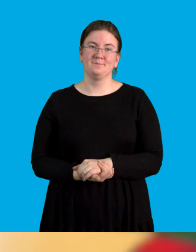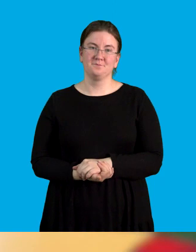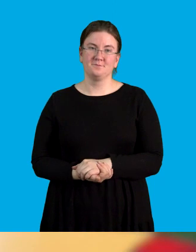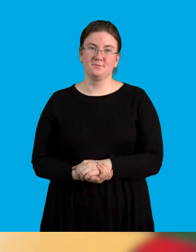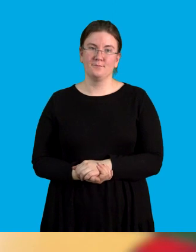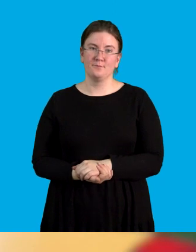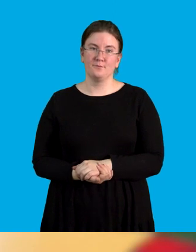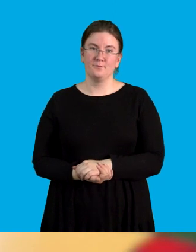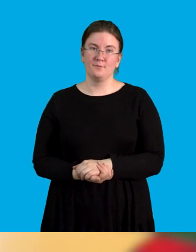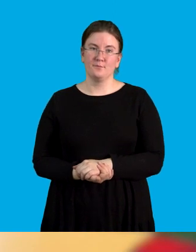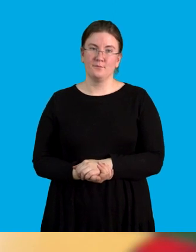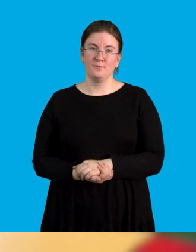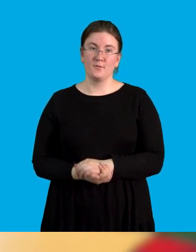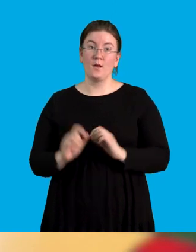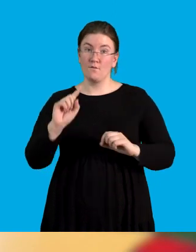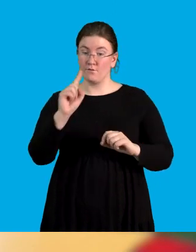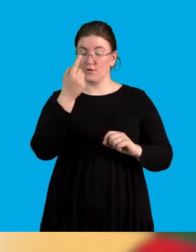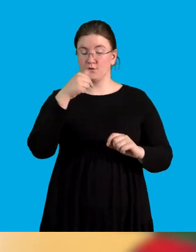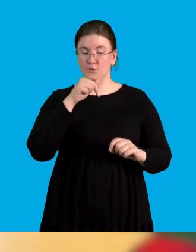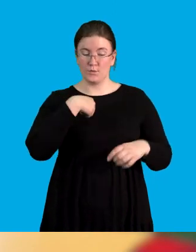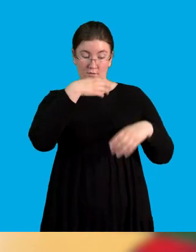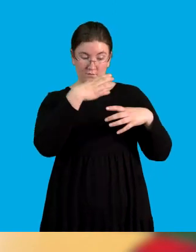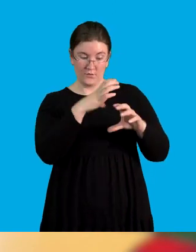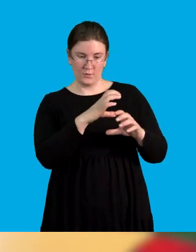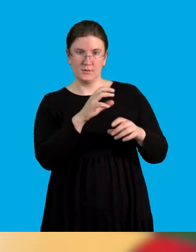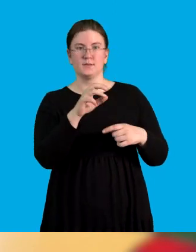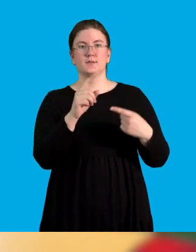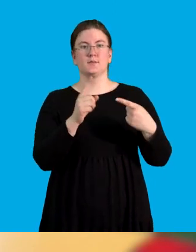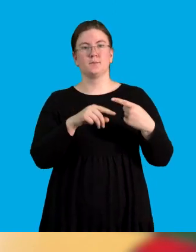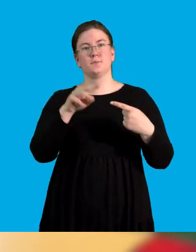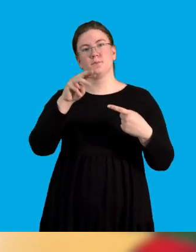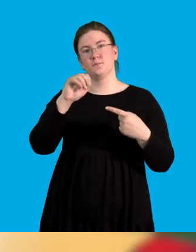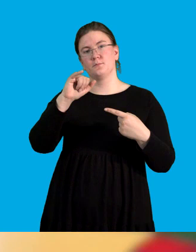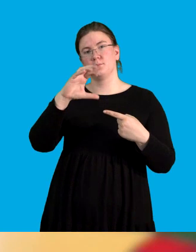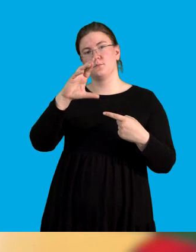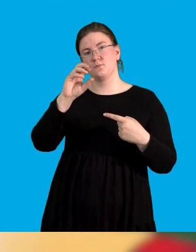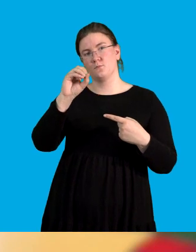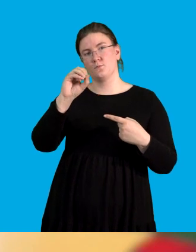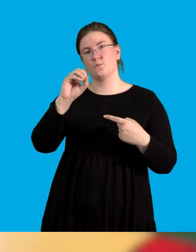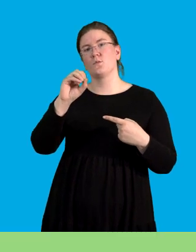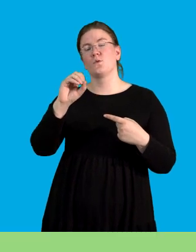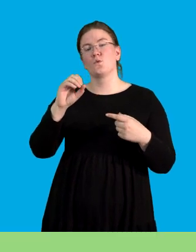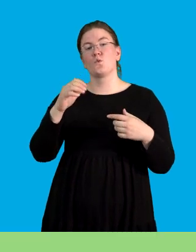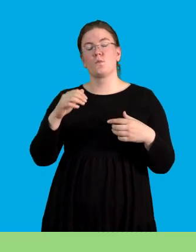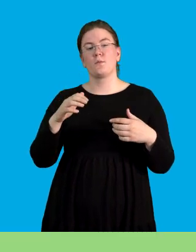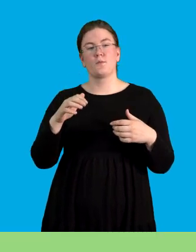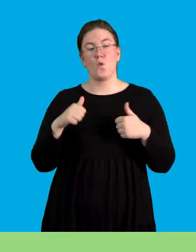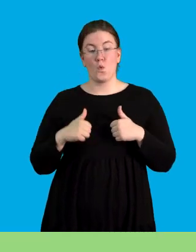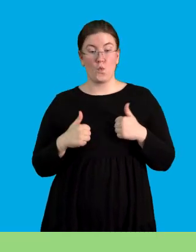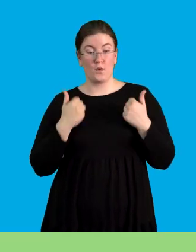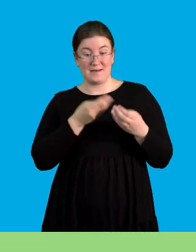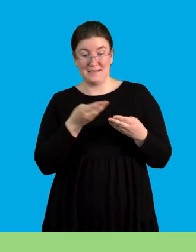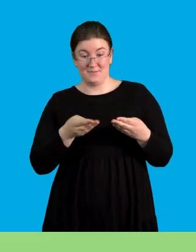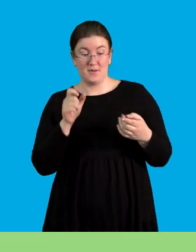So we are first going to look at the first microorganism, and that is bacteria. So we need